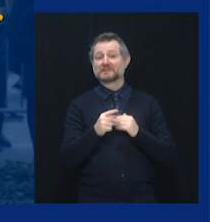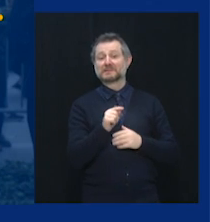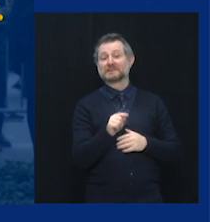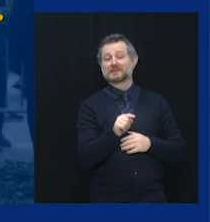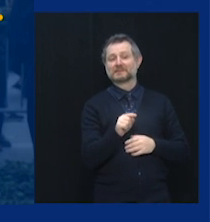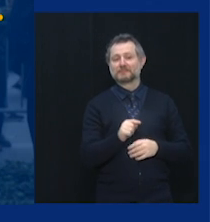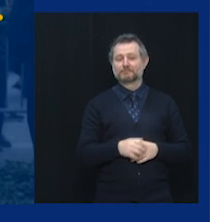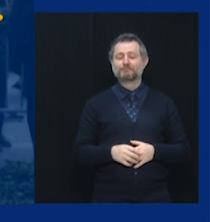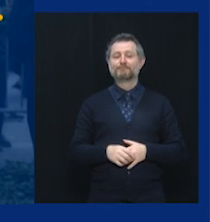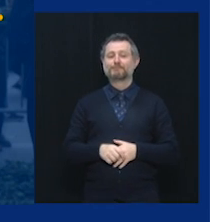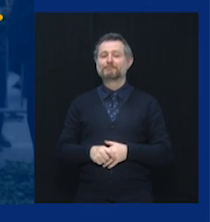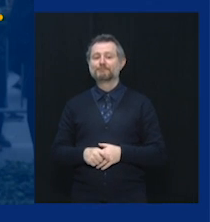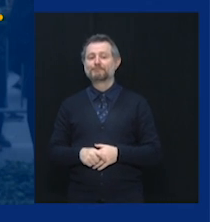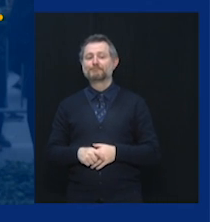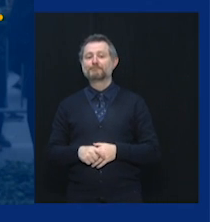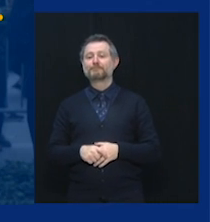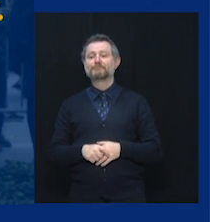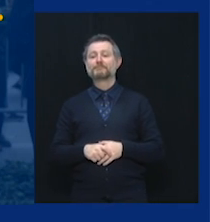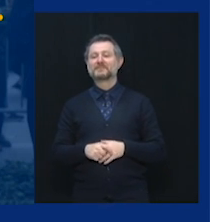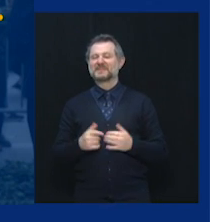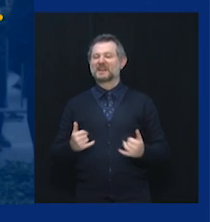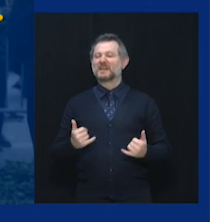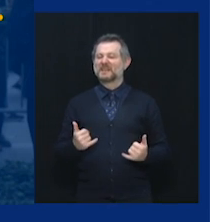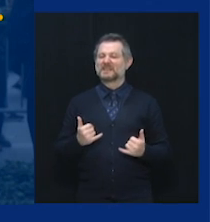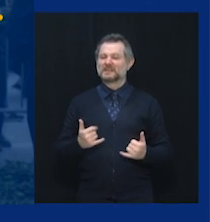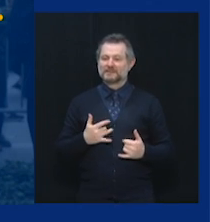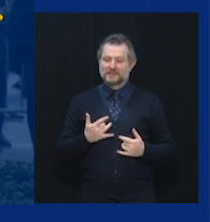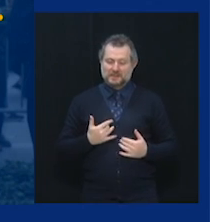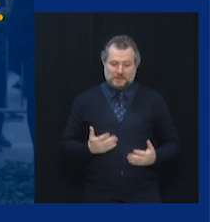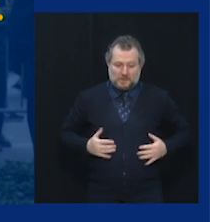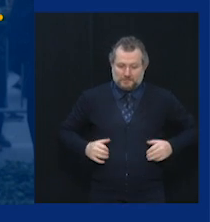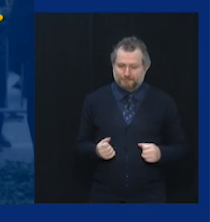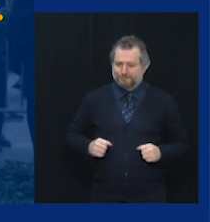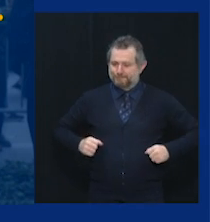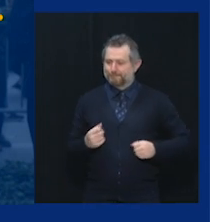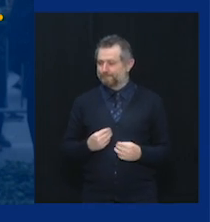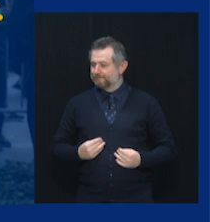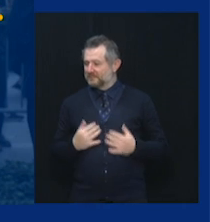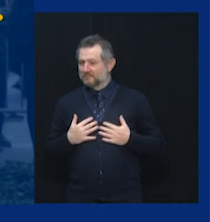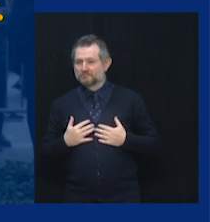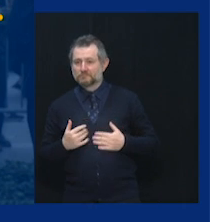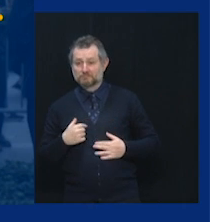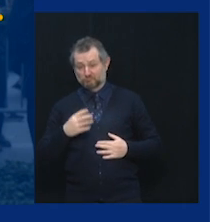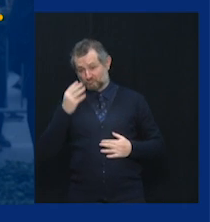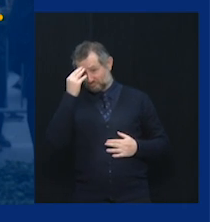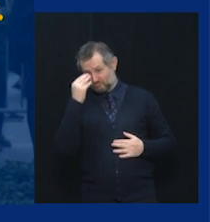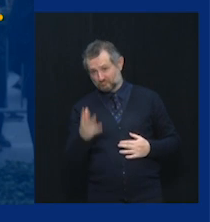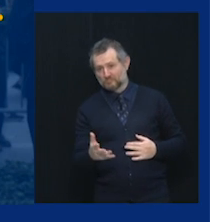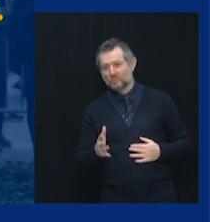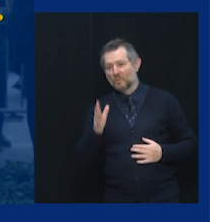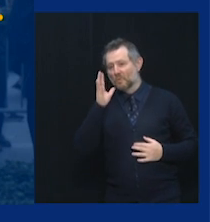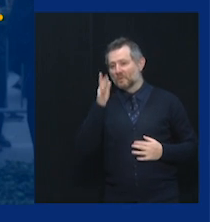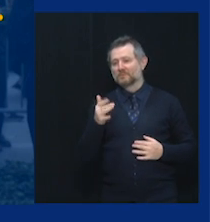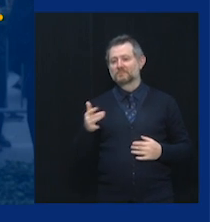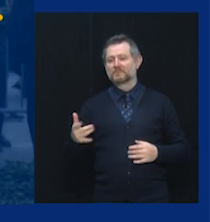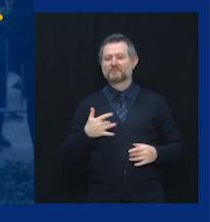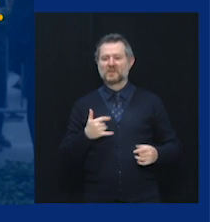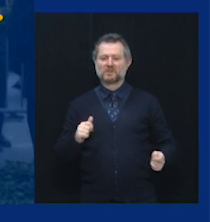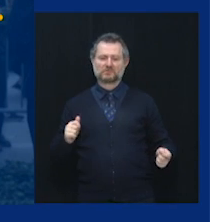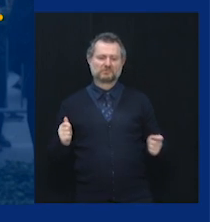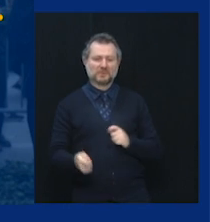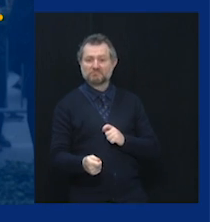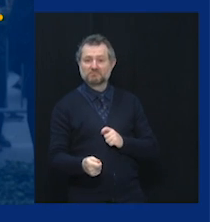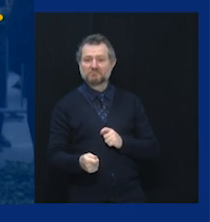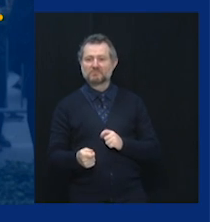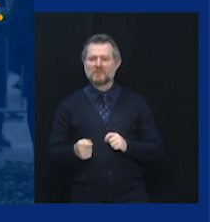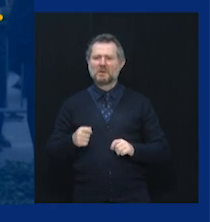actually energized by it. There's going to be a transformation moment. And places are going to